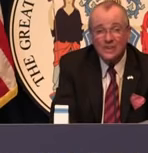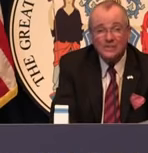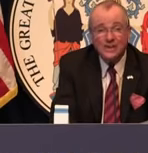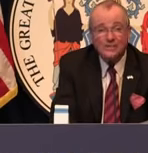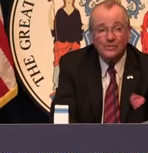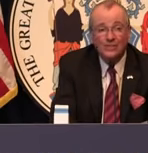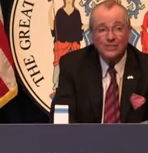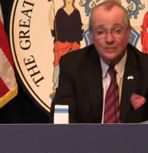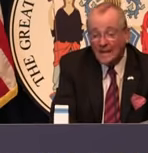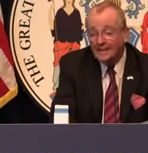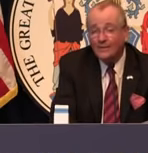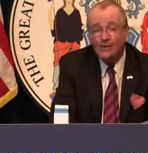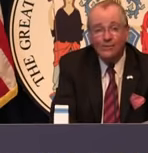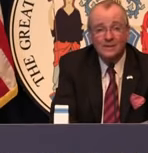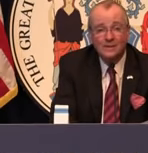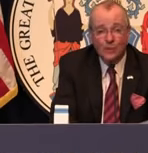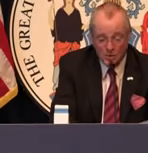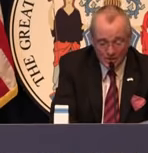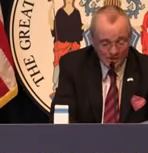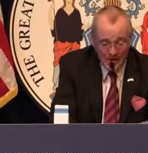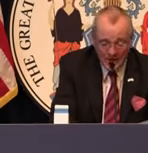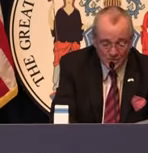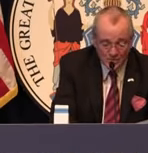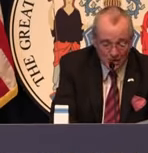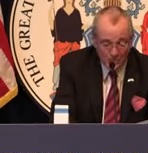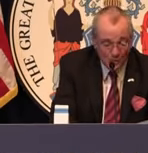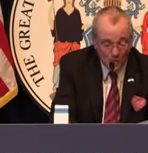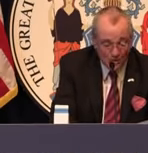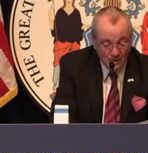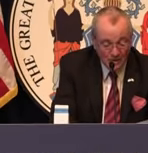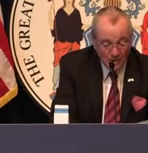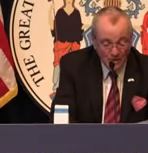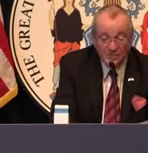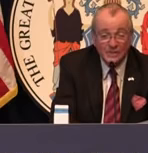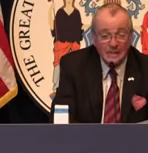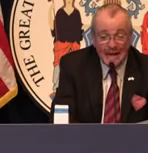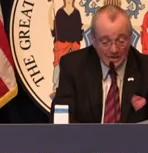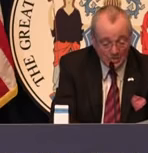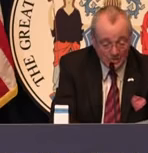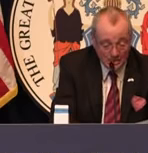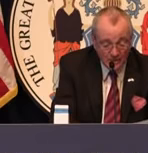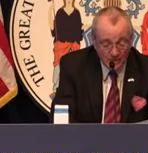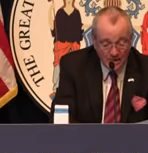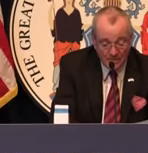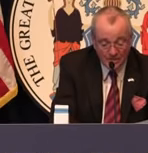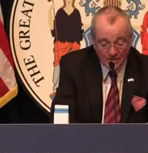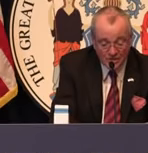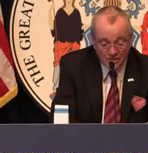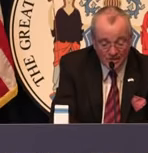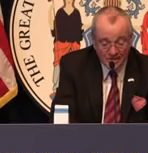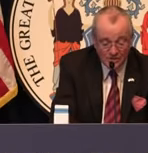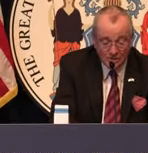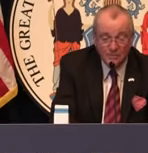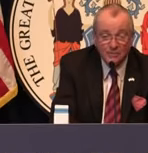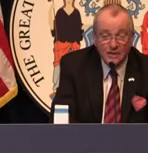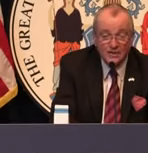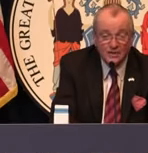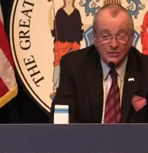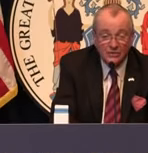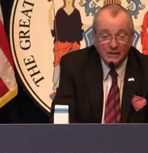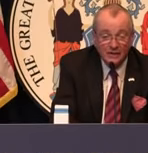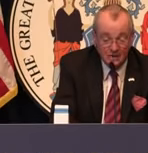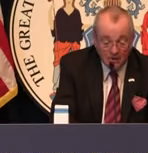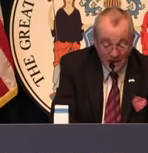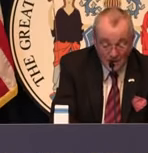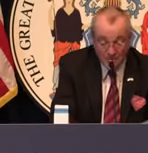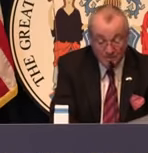wearing face covers, staying at home, washing hands with soap and water. We're still at or near the top of the list in terms of